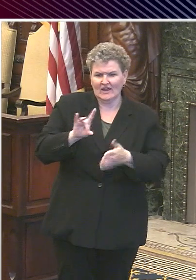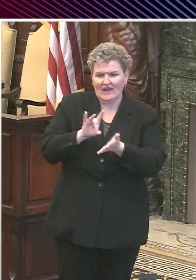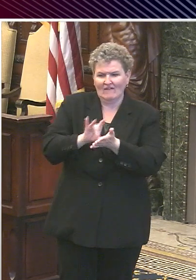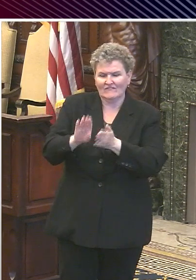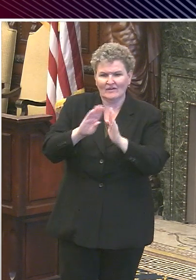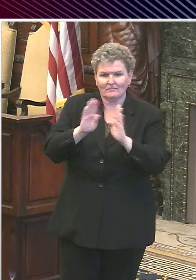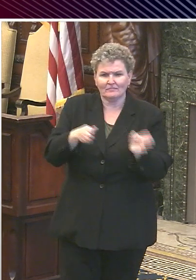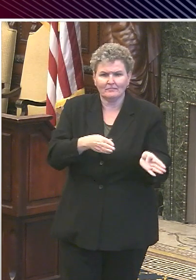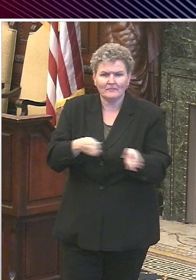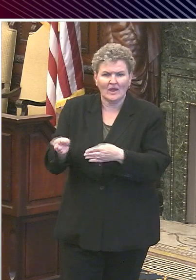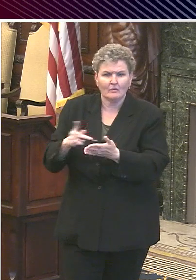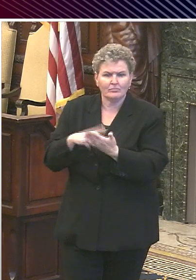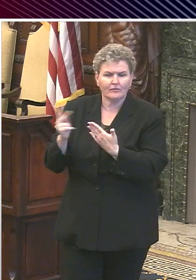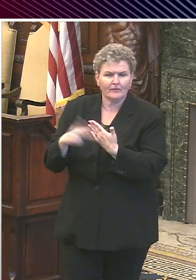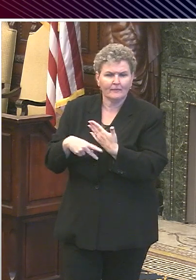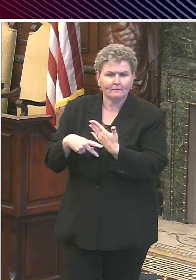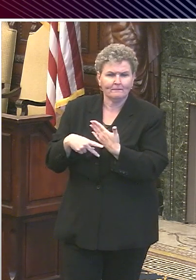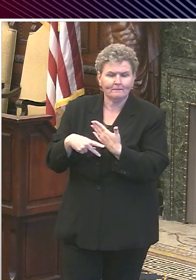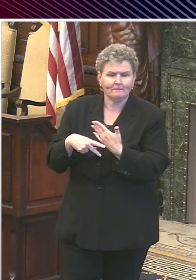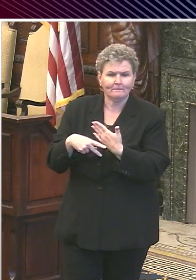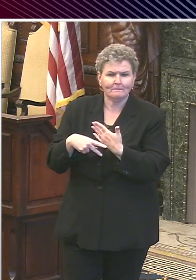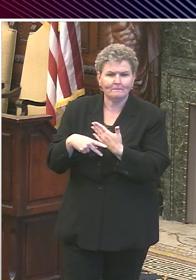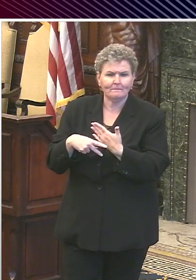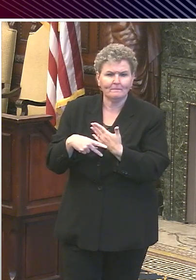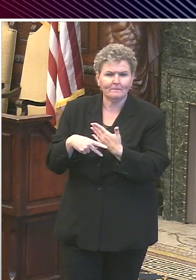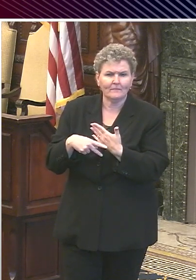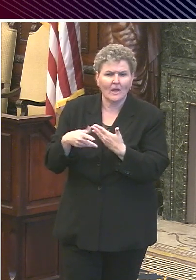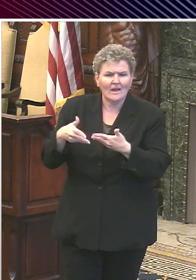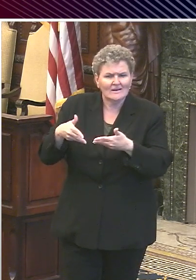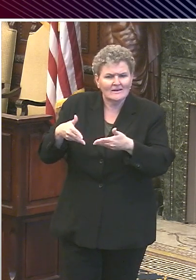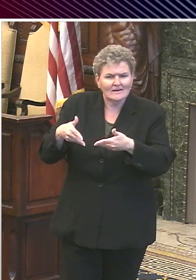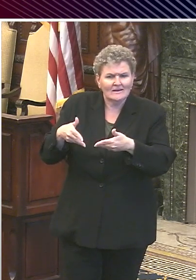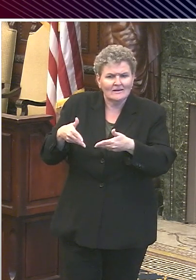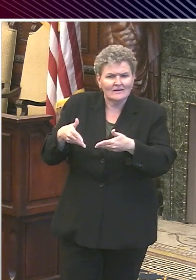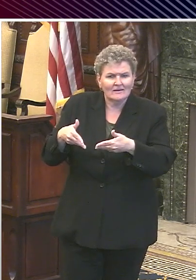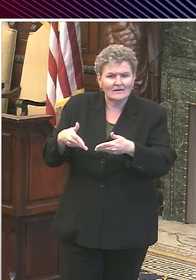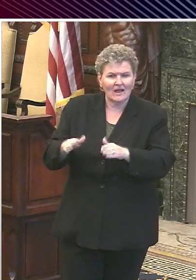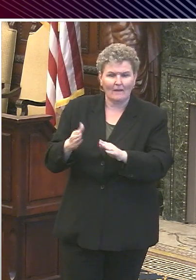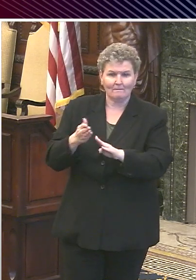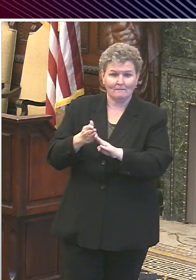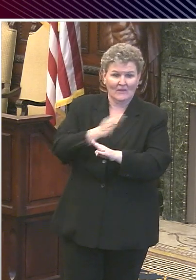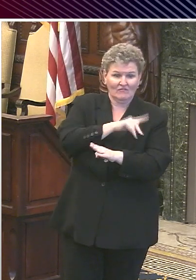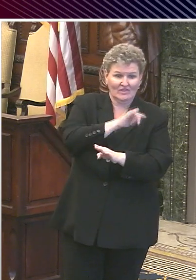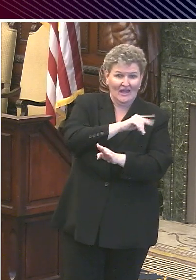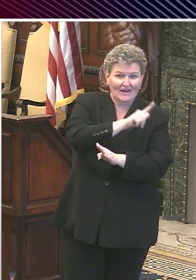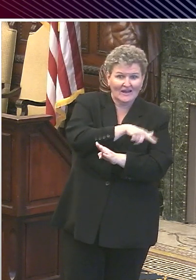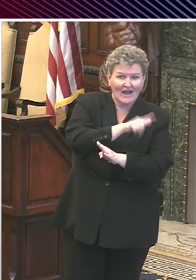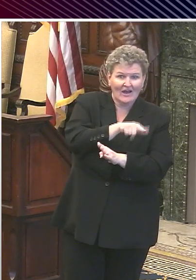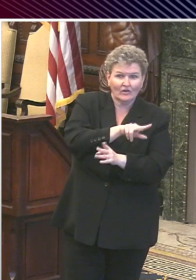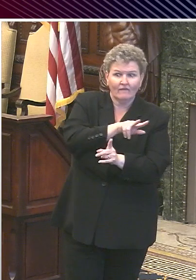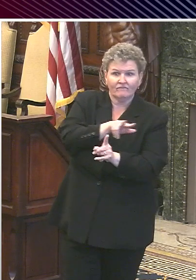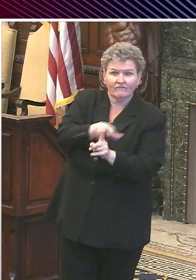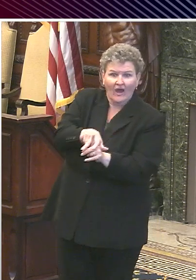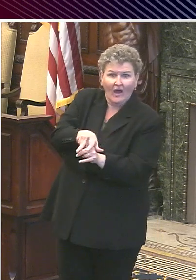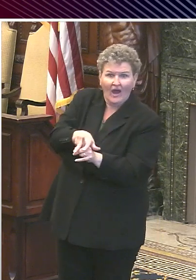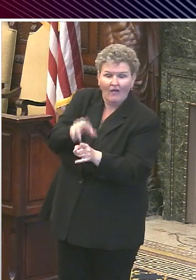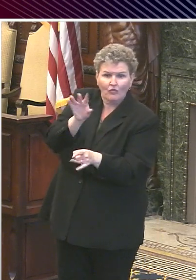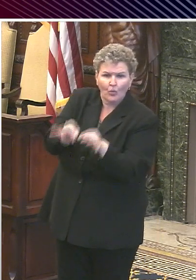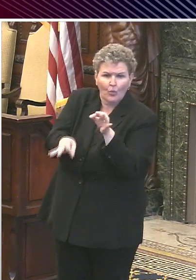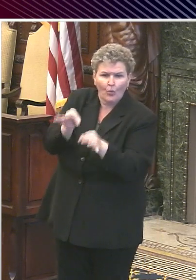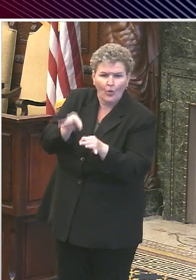program, which allows, before a landlord is able to file for a court action,